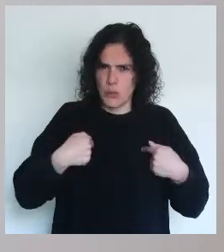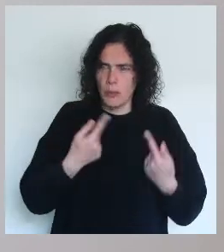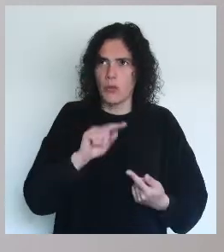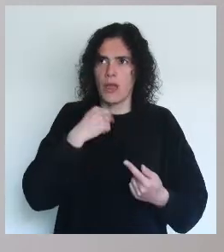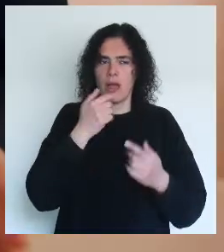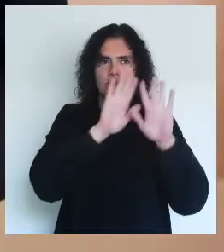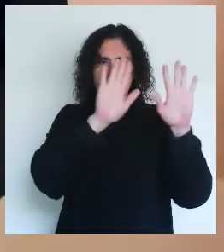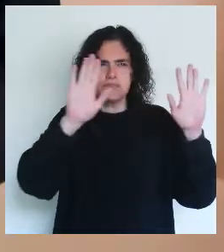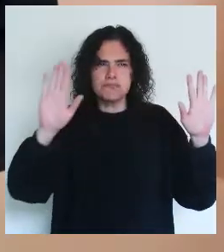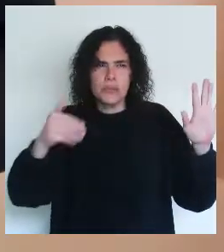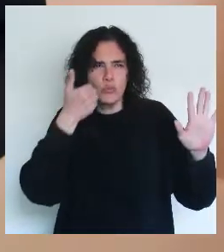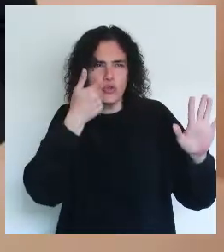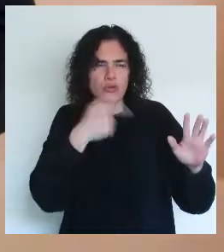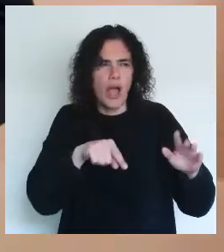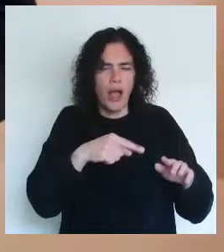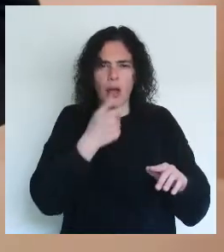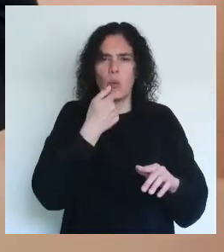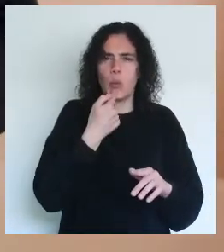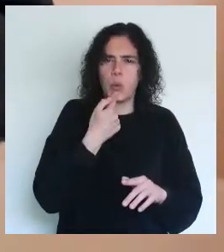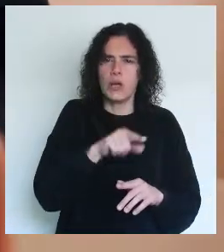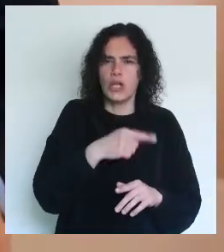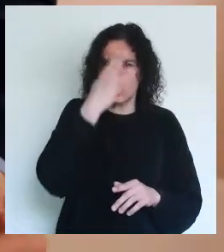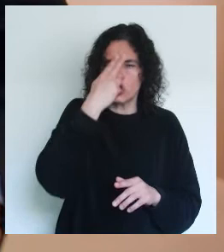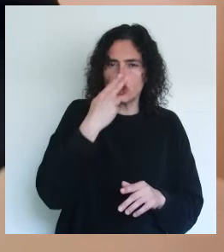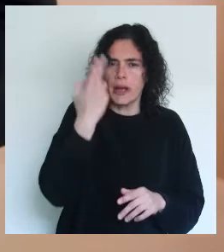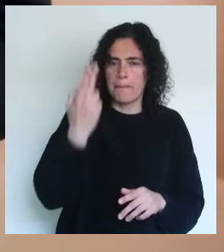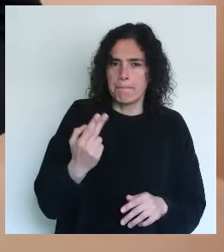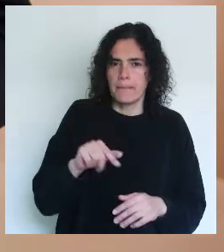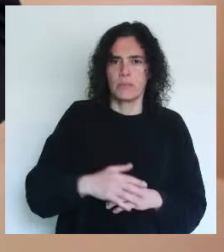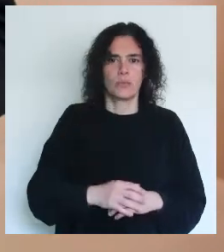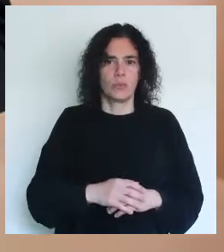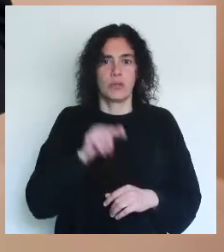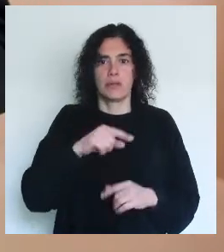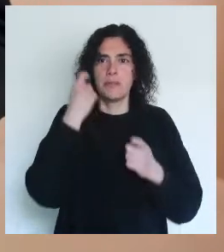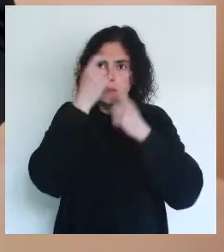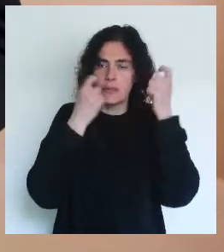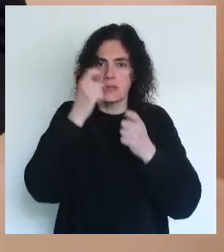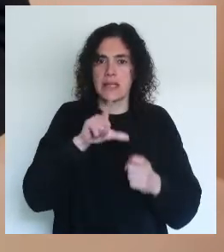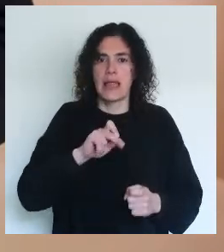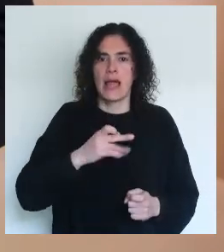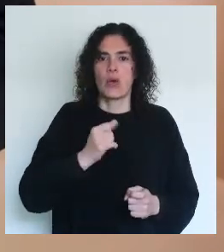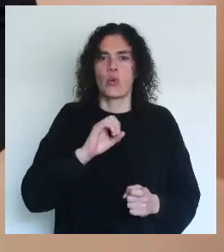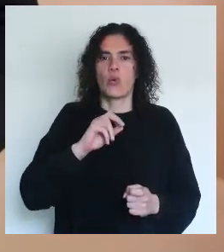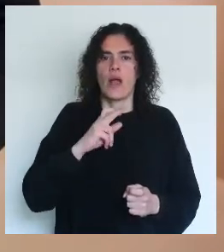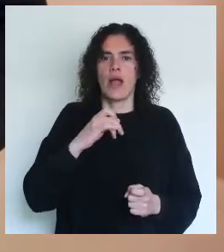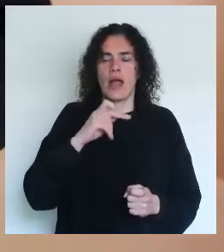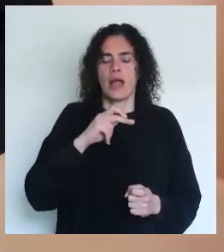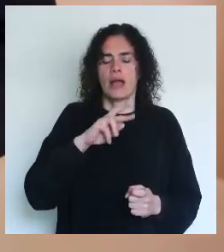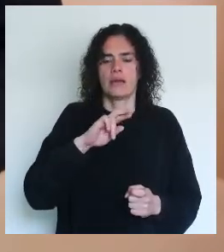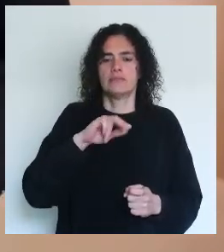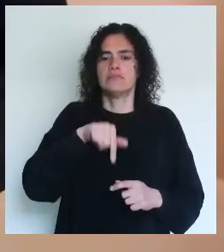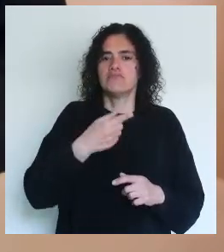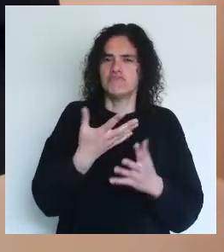The walls of the museum are filled up with history painting, you know. Just think of Delacroix and the way